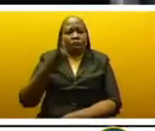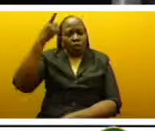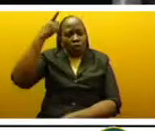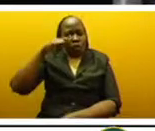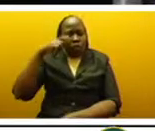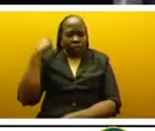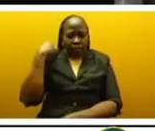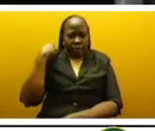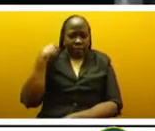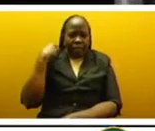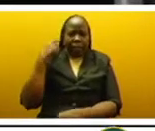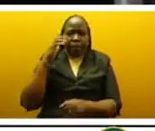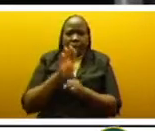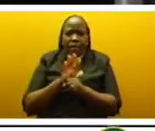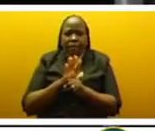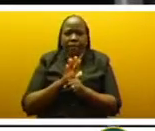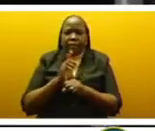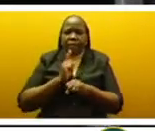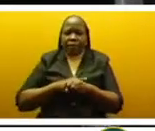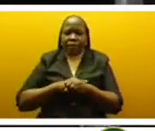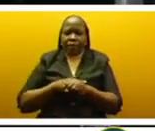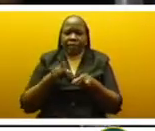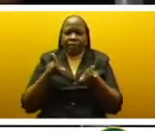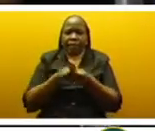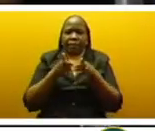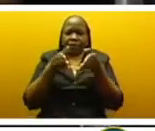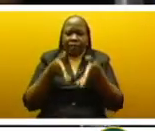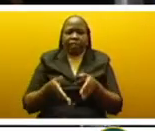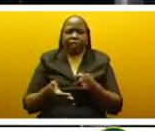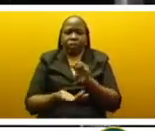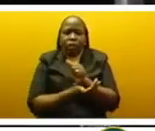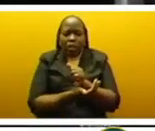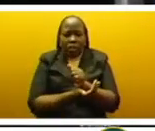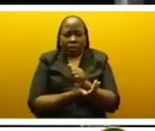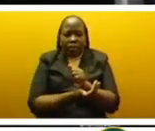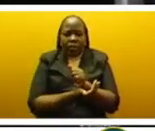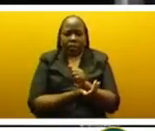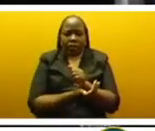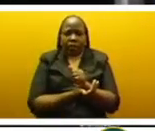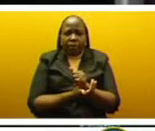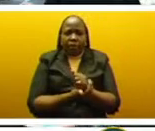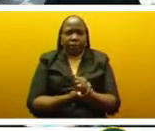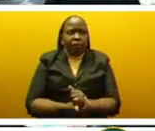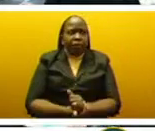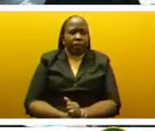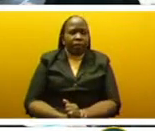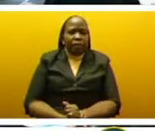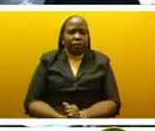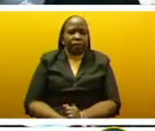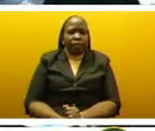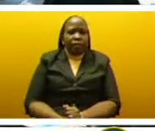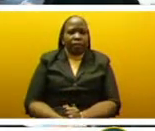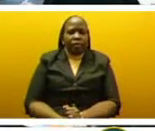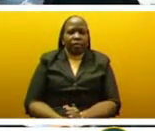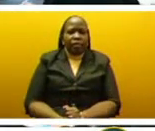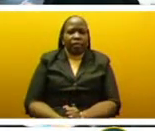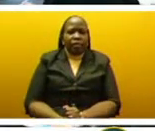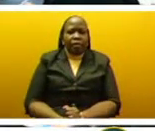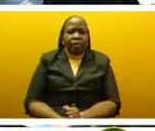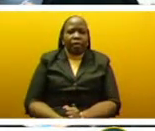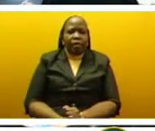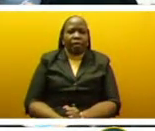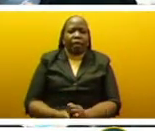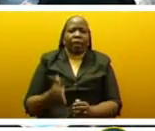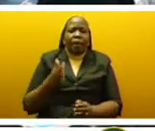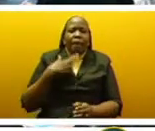of yesterday and this morning, members of the court. Sorry, Counsel. Yes. For our record. Yes. Introduction. Yes, Your Lordship. My name